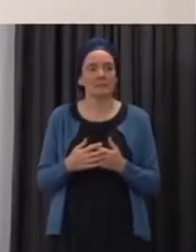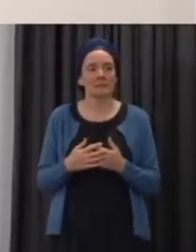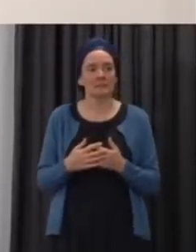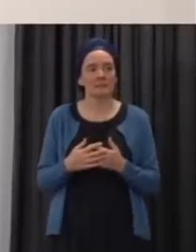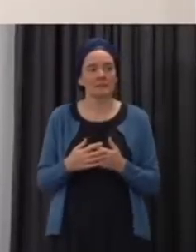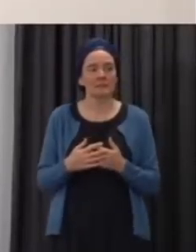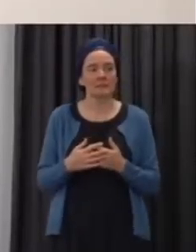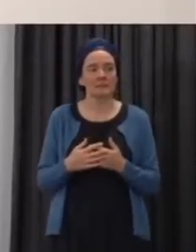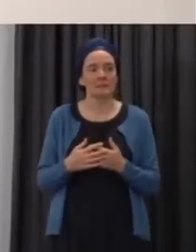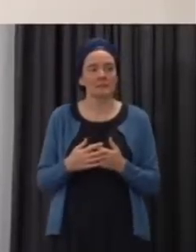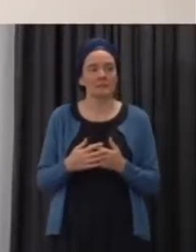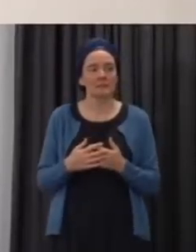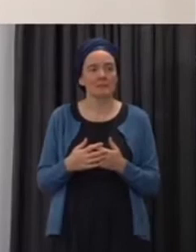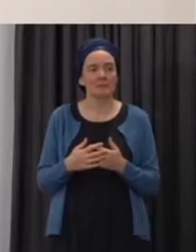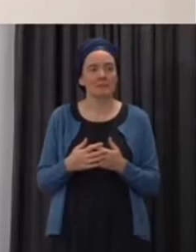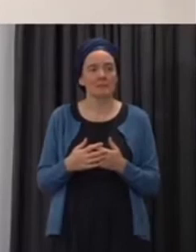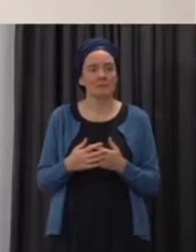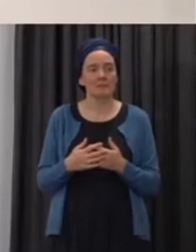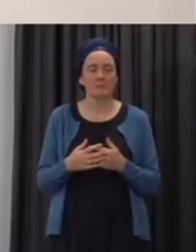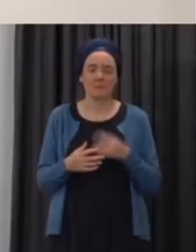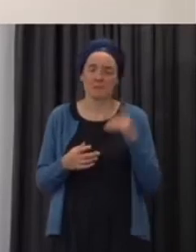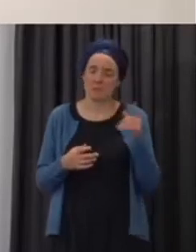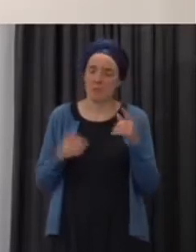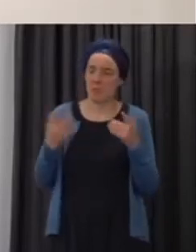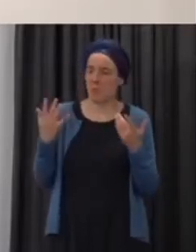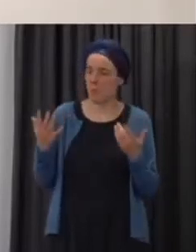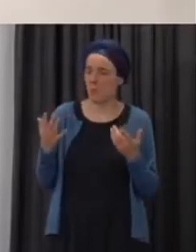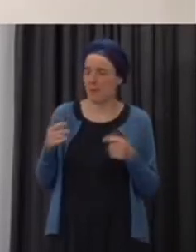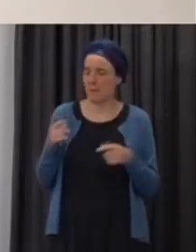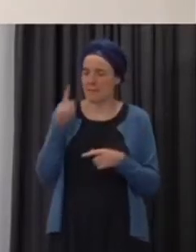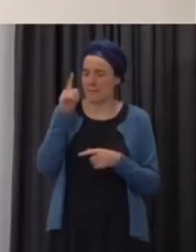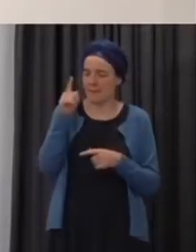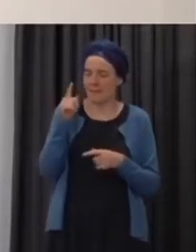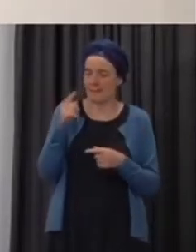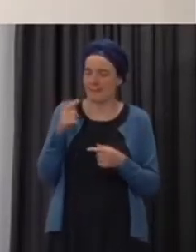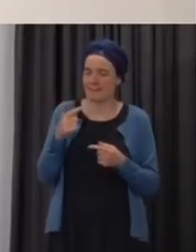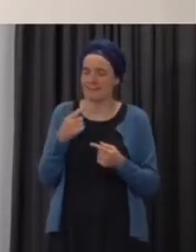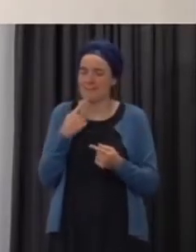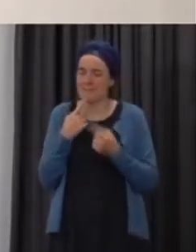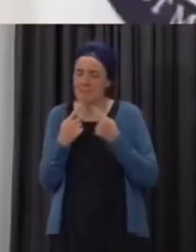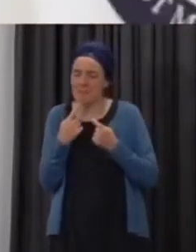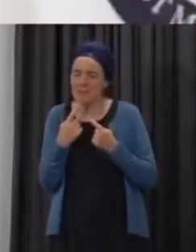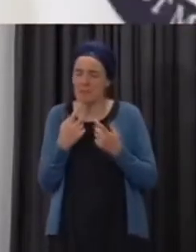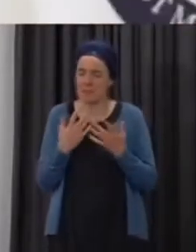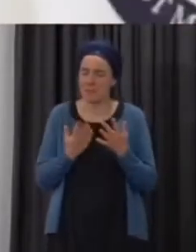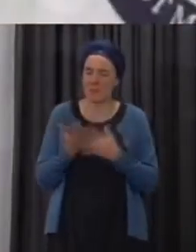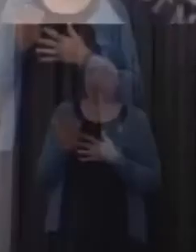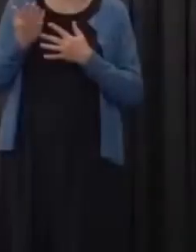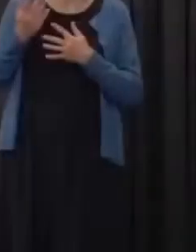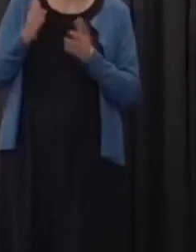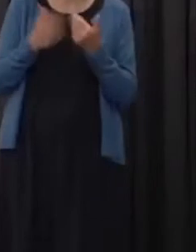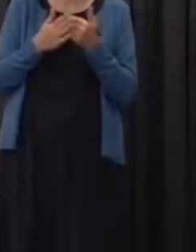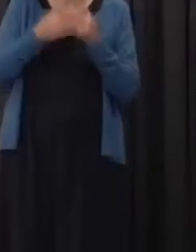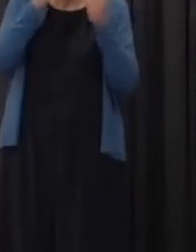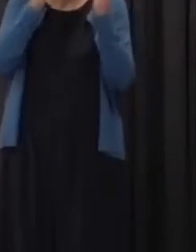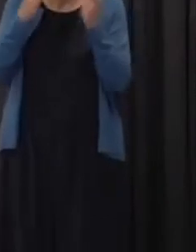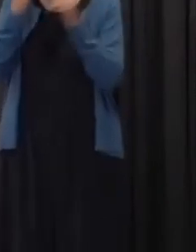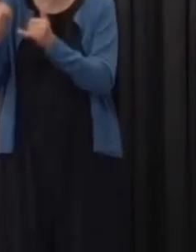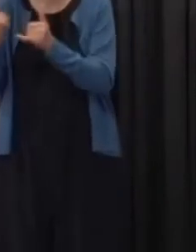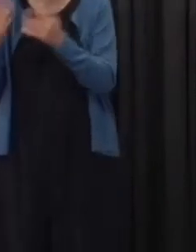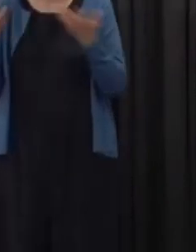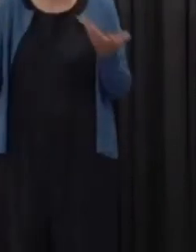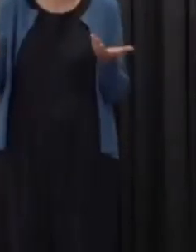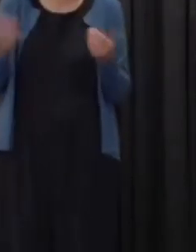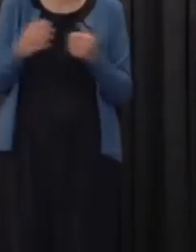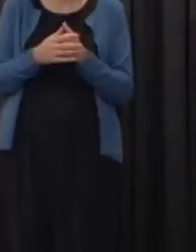real new concern based on non-public data such as hospital admissions and the like? Well, there are two things as you identify. On the one hand, when